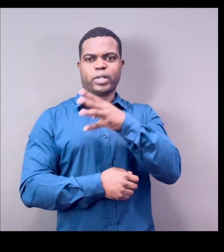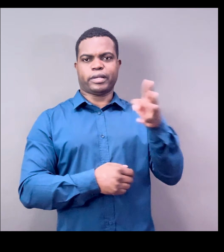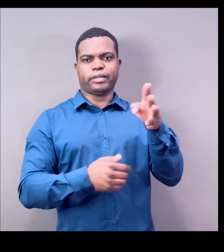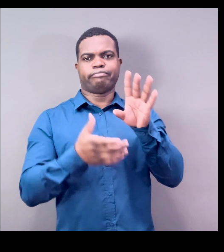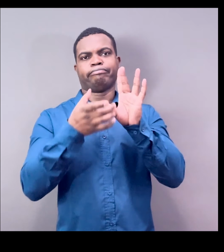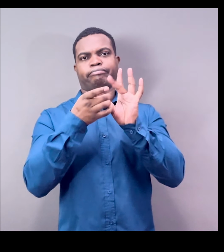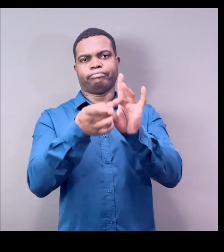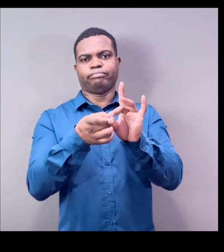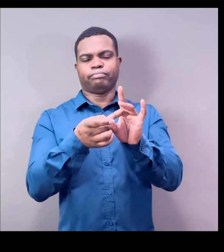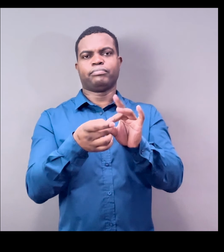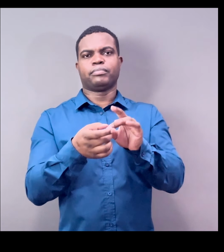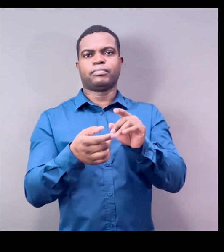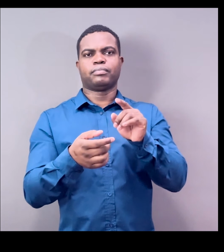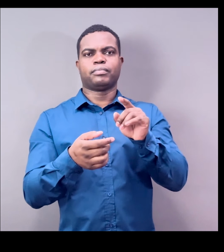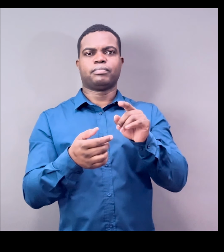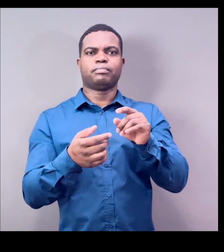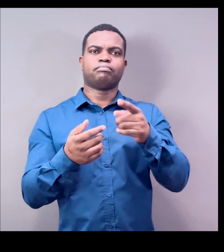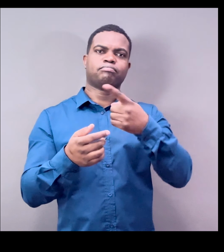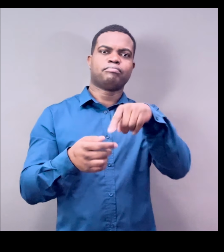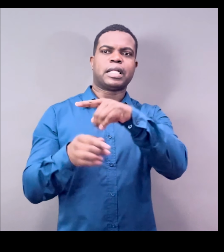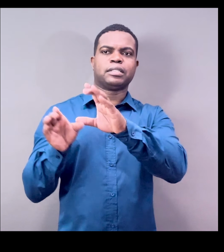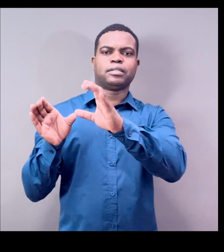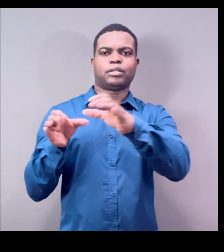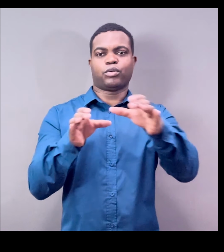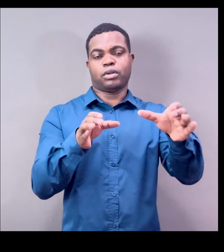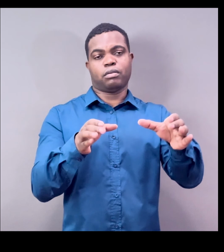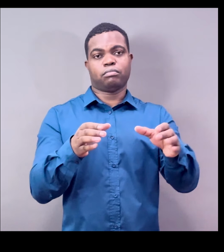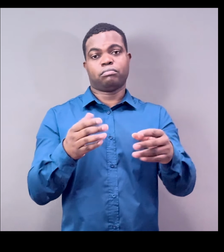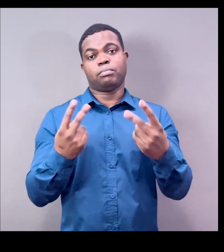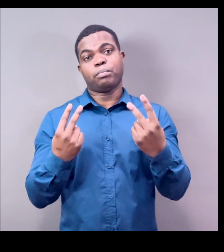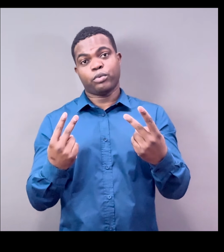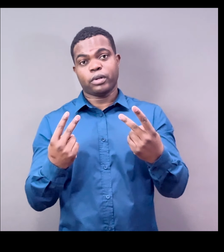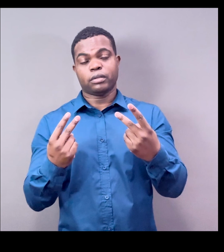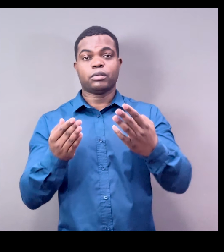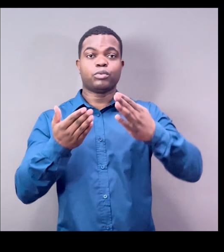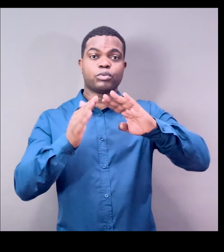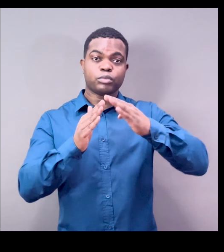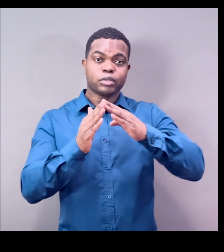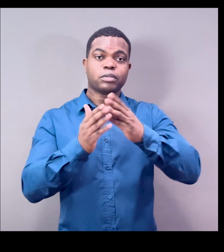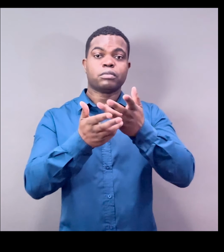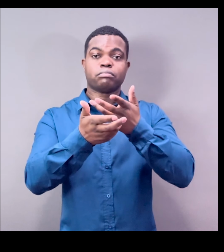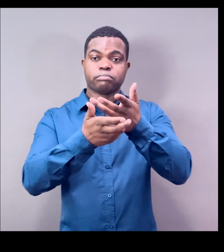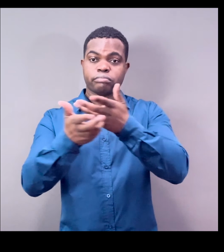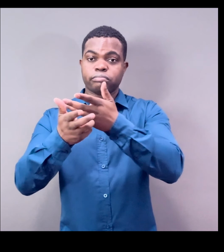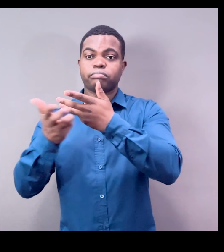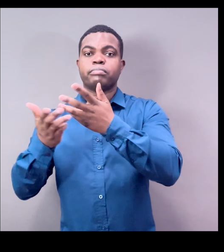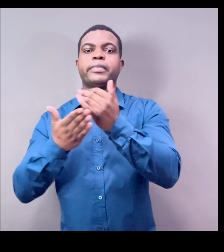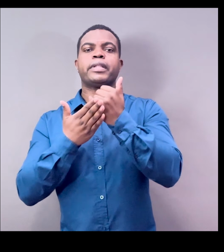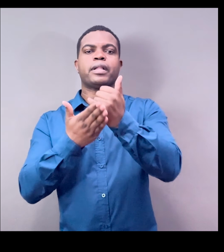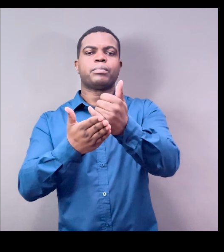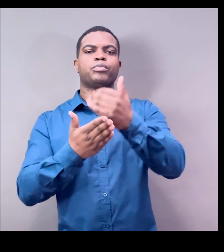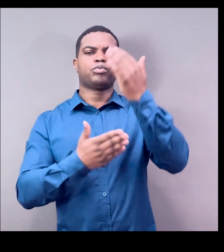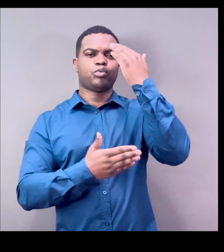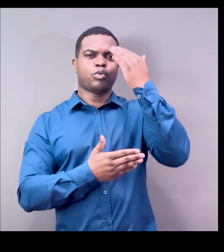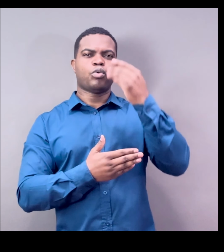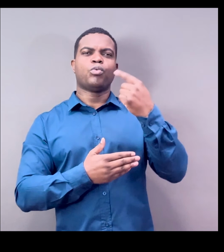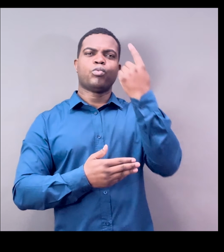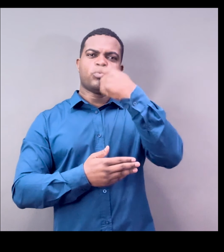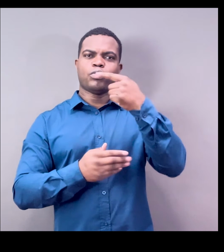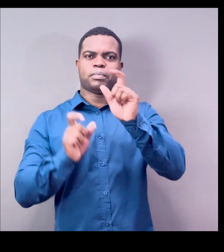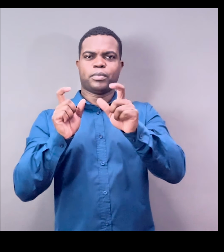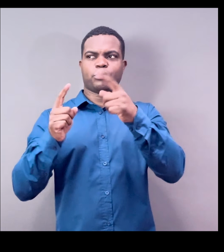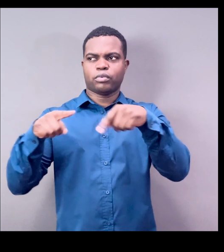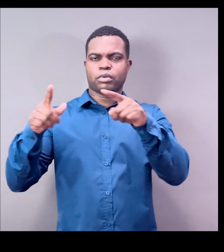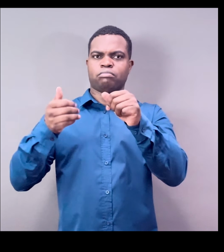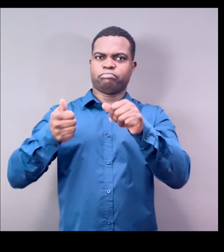a very important aspect of community engagement efforts because it helps you to map out who